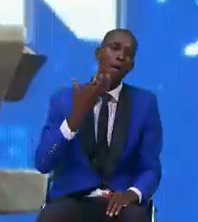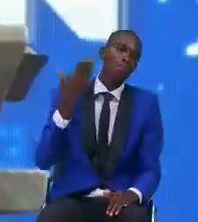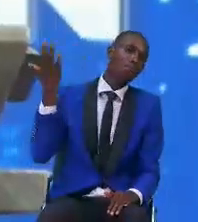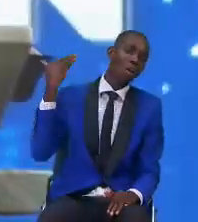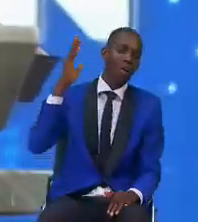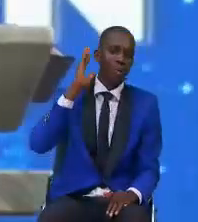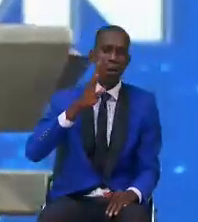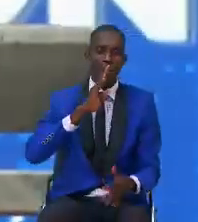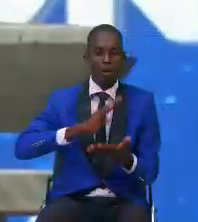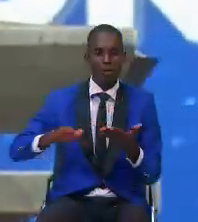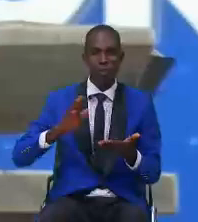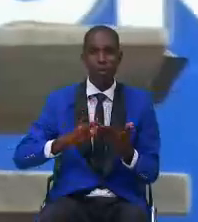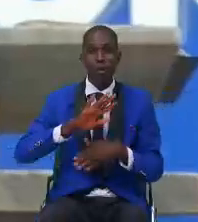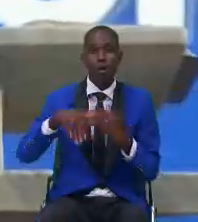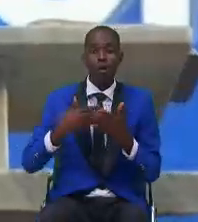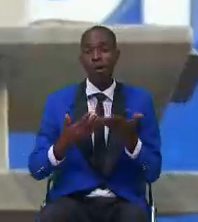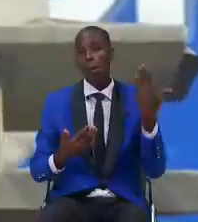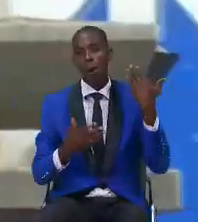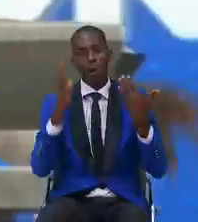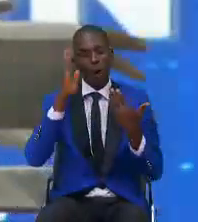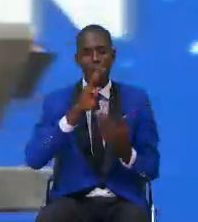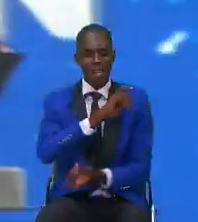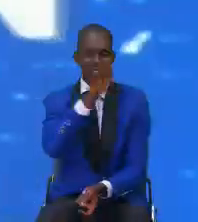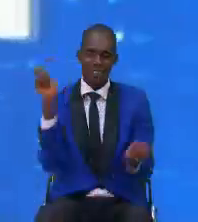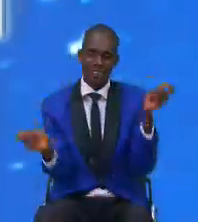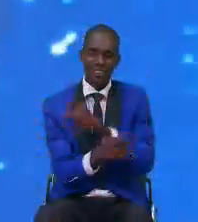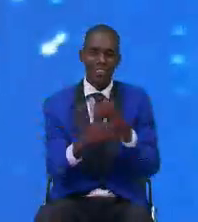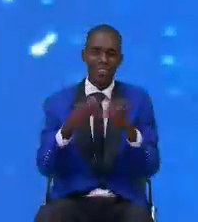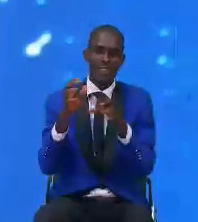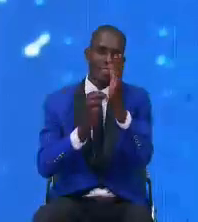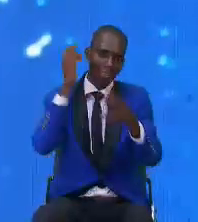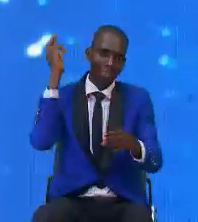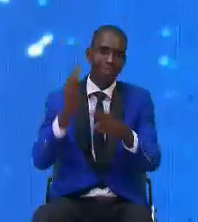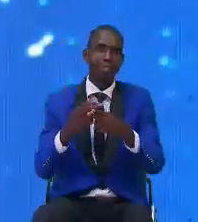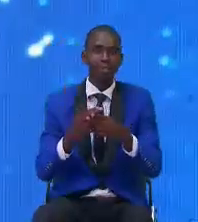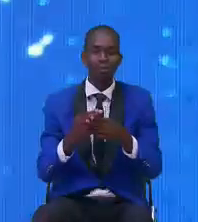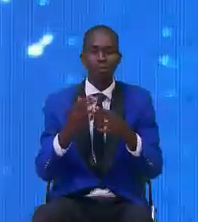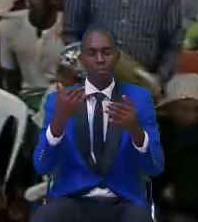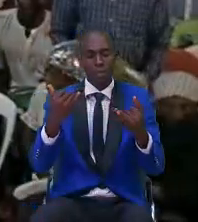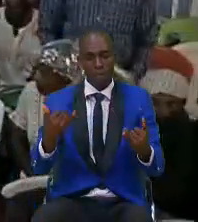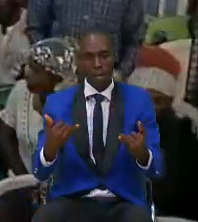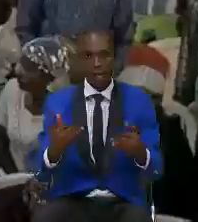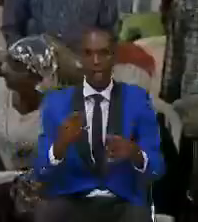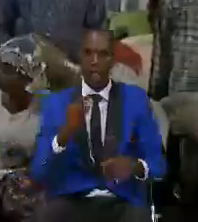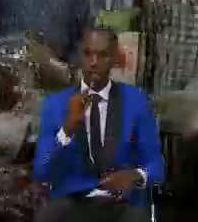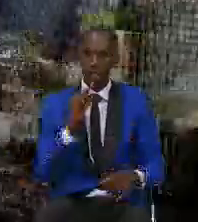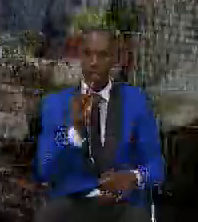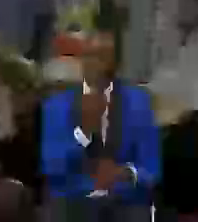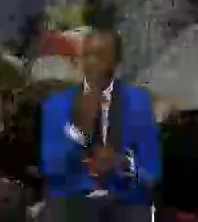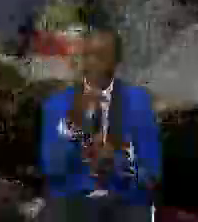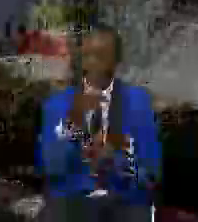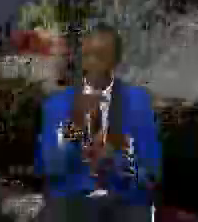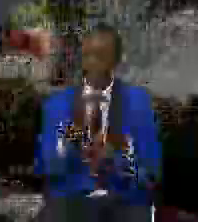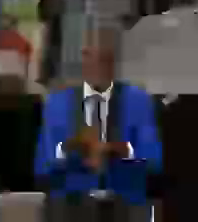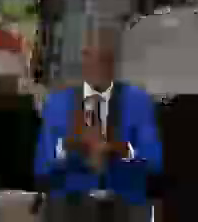your past will be forgiven, and all your past will be totally changed in Jesus' name.